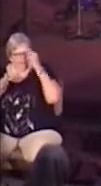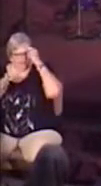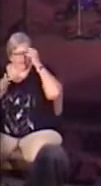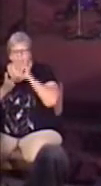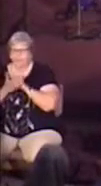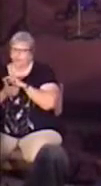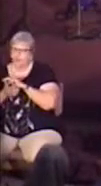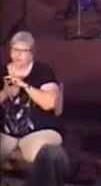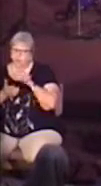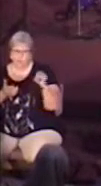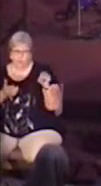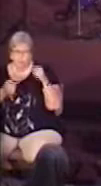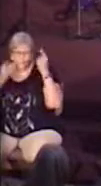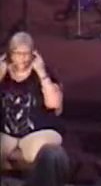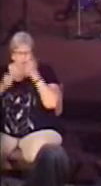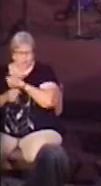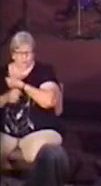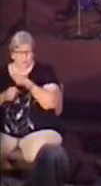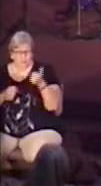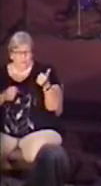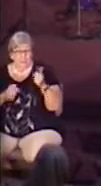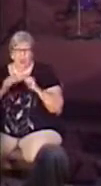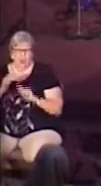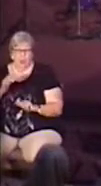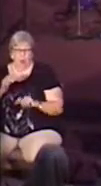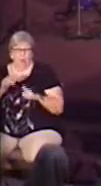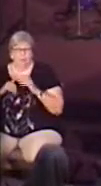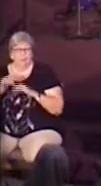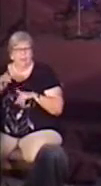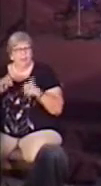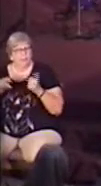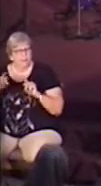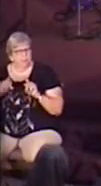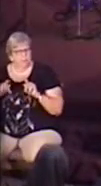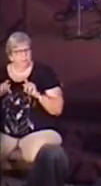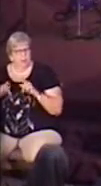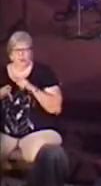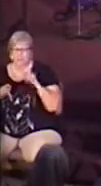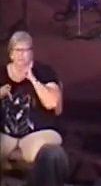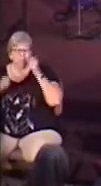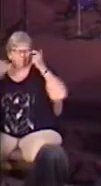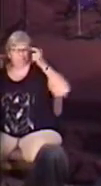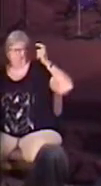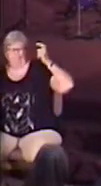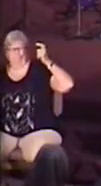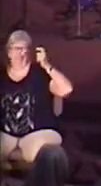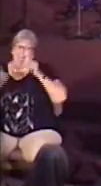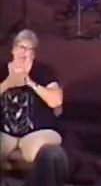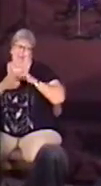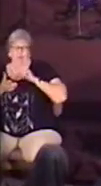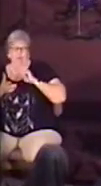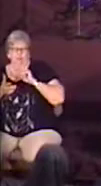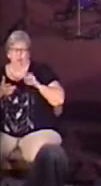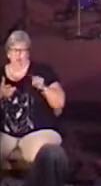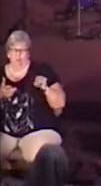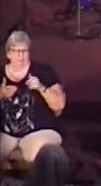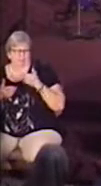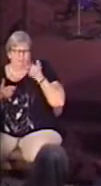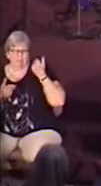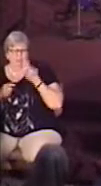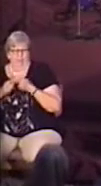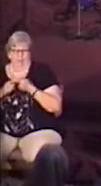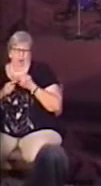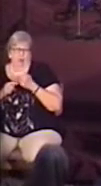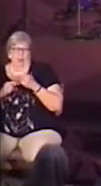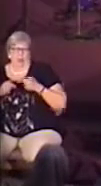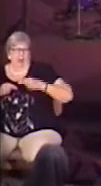you consider yourself lower than other people, that you're not puffed up, that you are better or you are higher or you are more, but